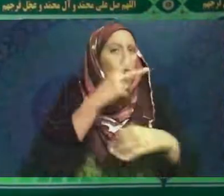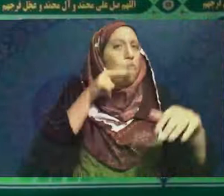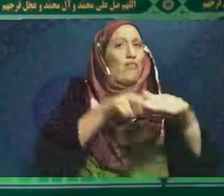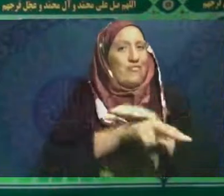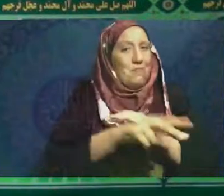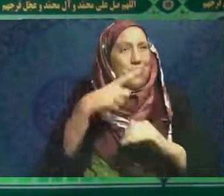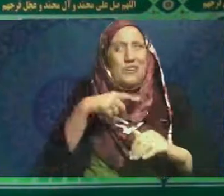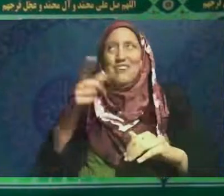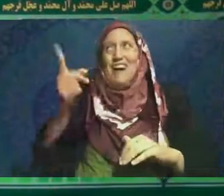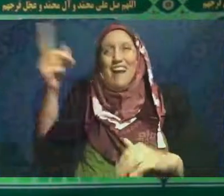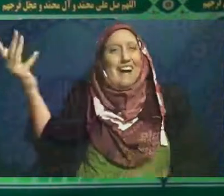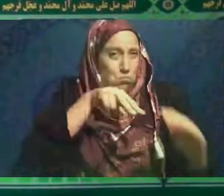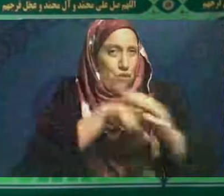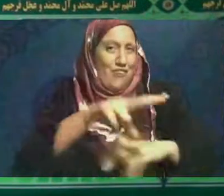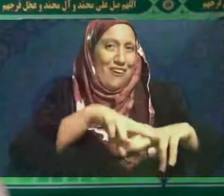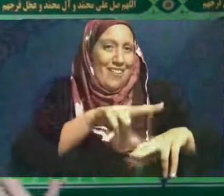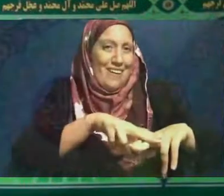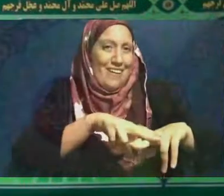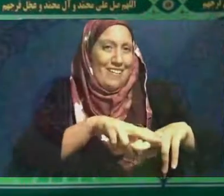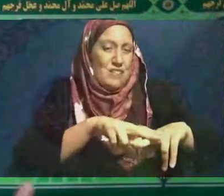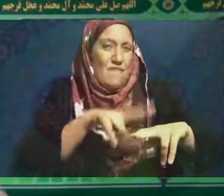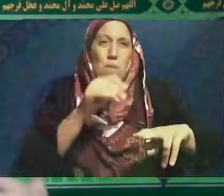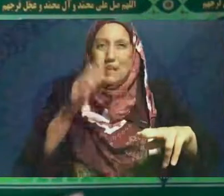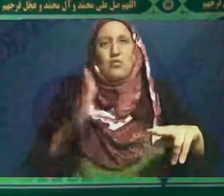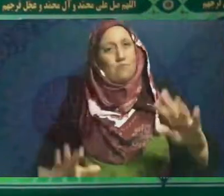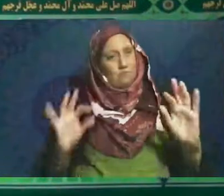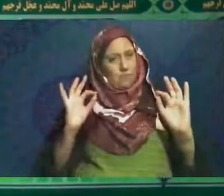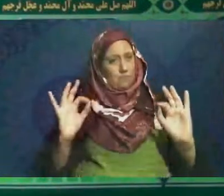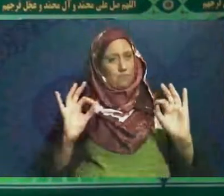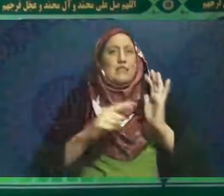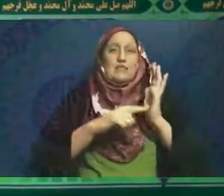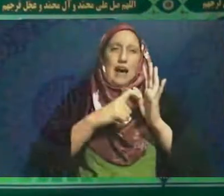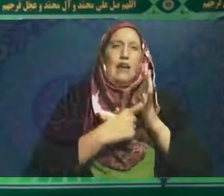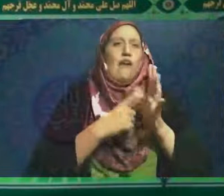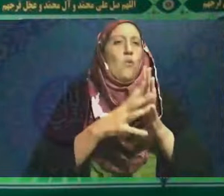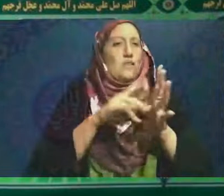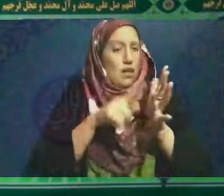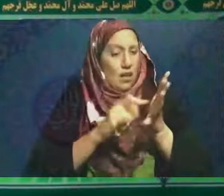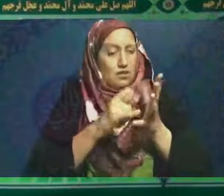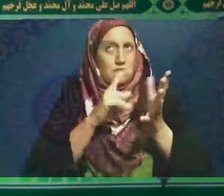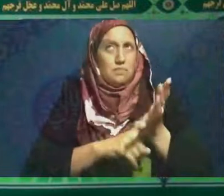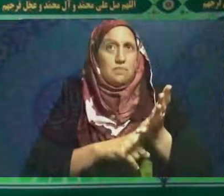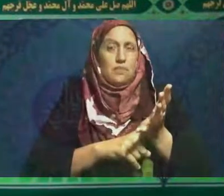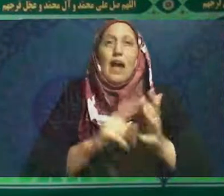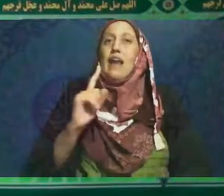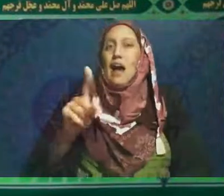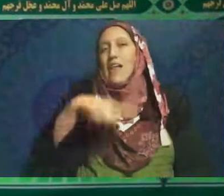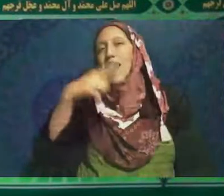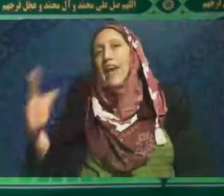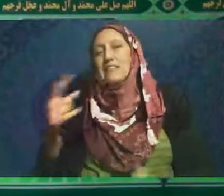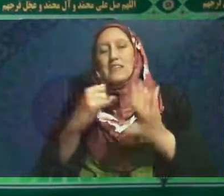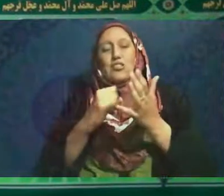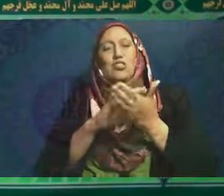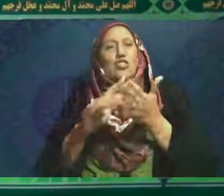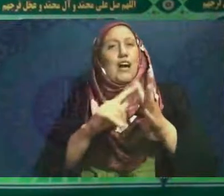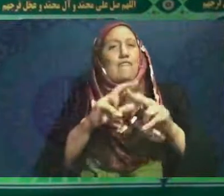side, that is called tawassul. Now, shafa'at is in the next ayah. Prophet Jacob, Yaqub, did not say that, go